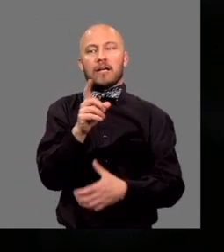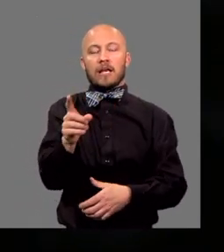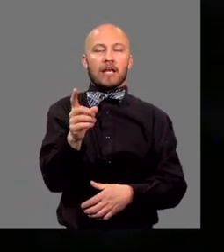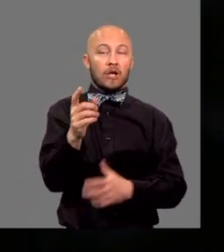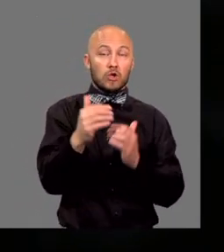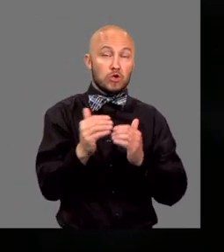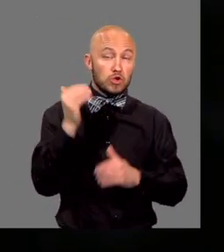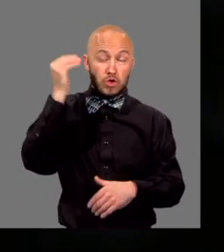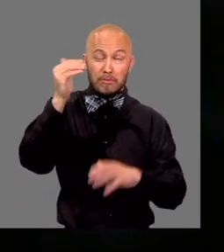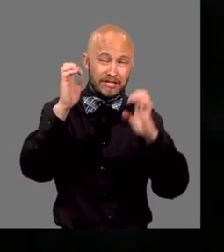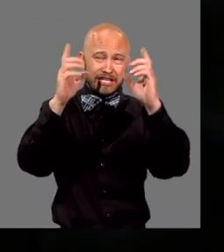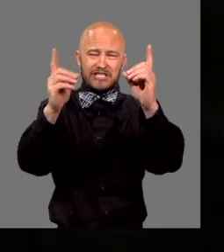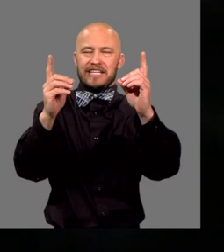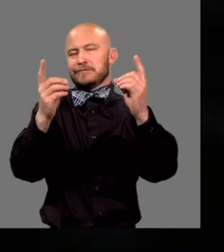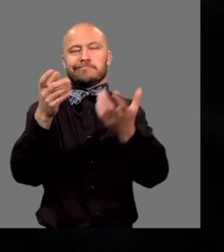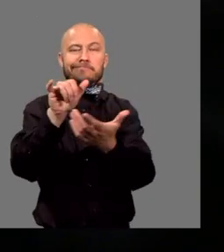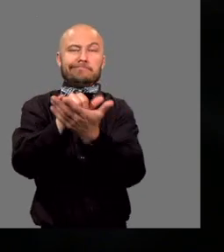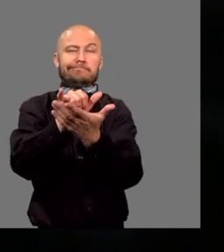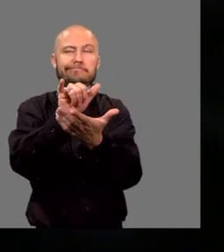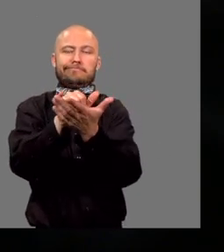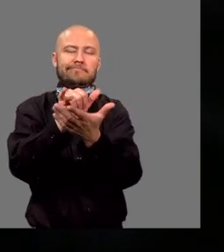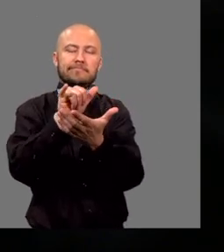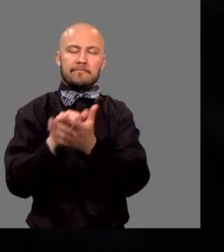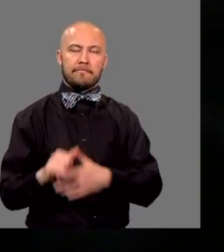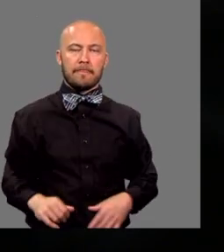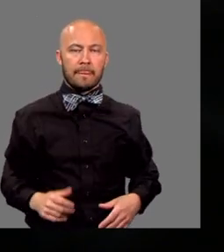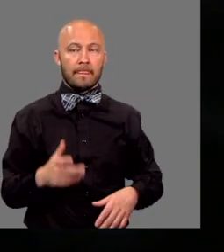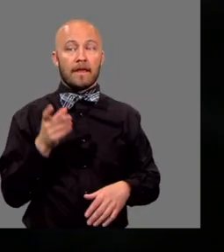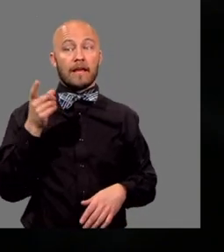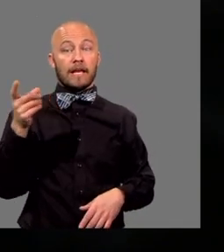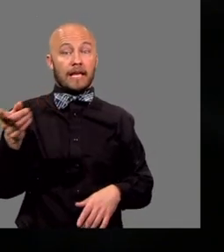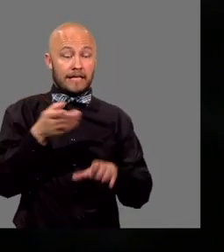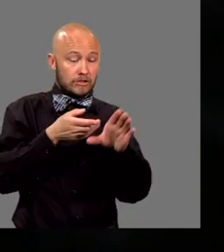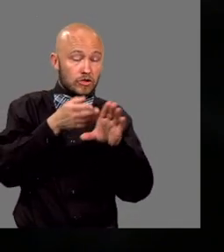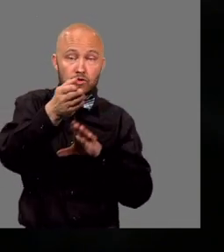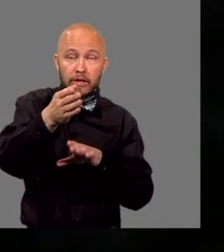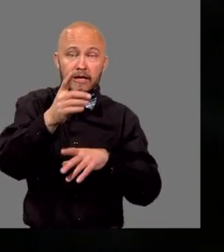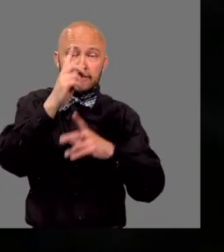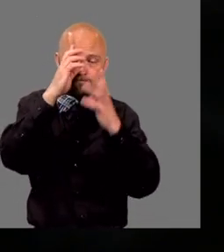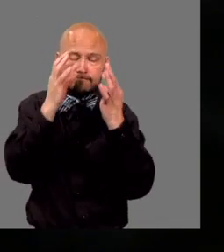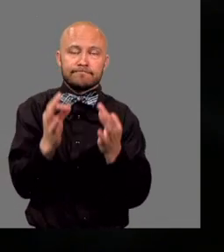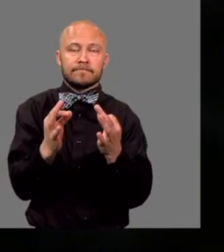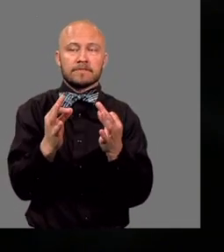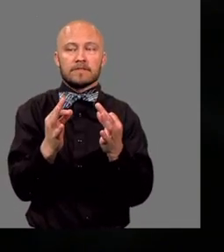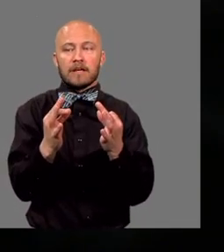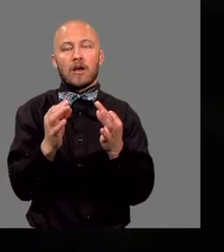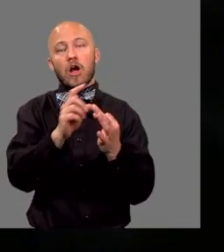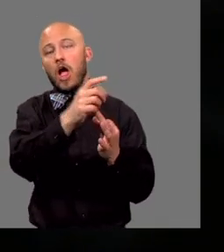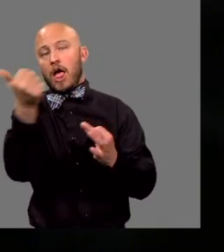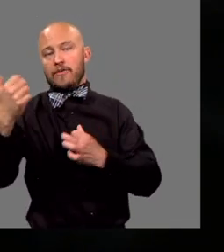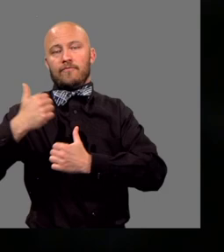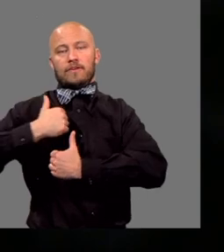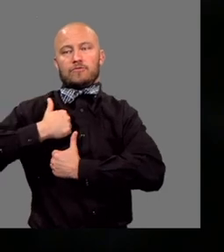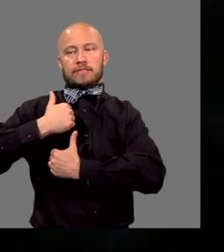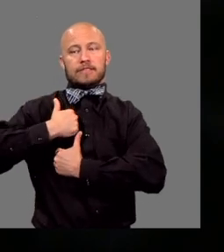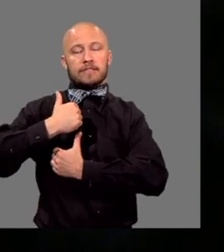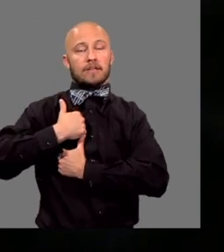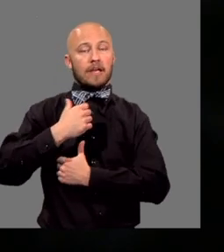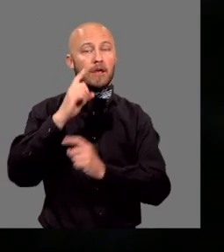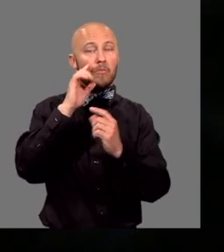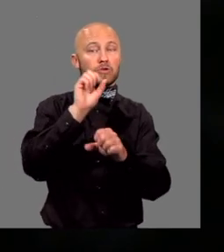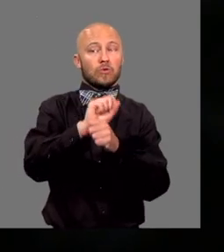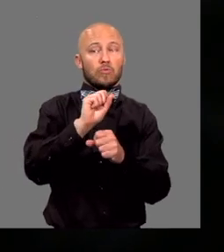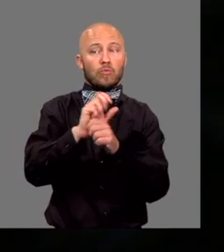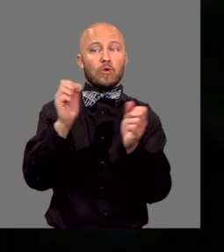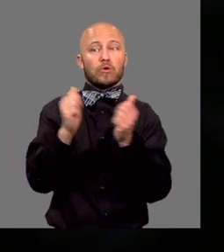thing as too much education. He wants to devote his career to helping his fellow veterans and hopes